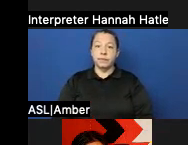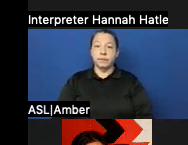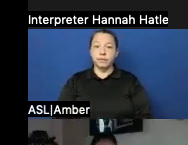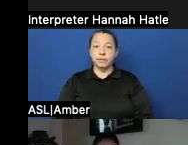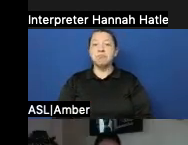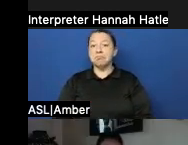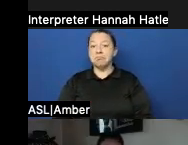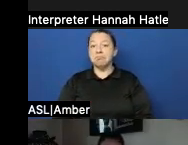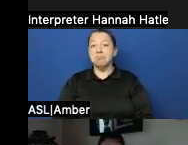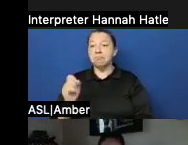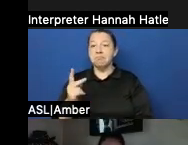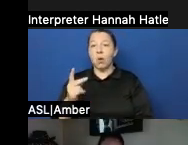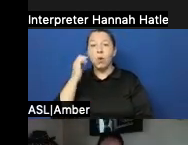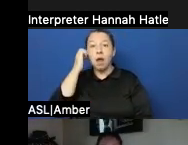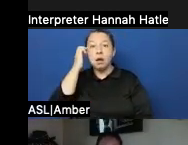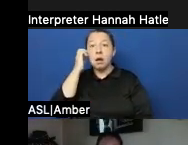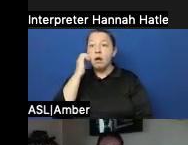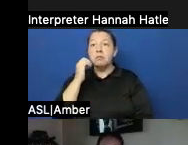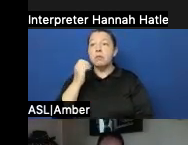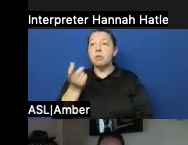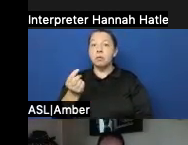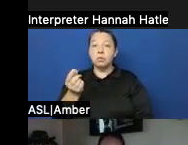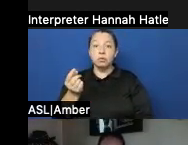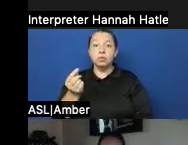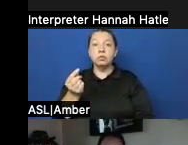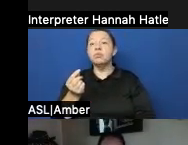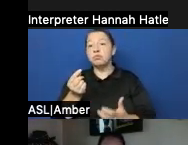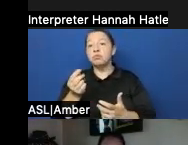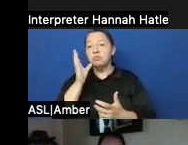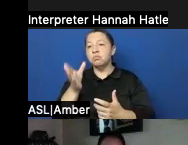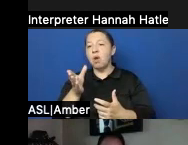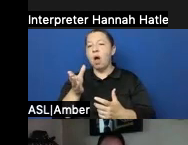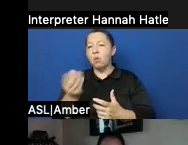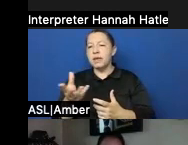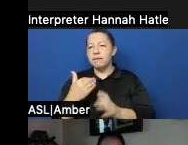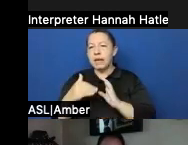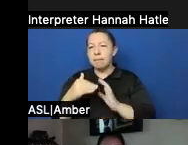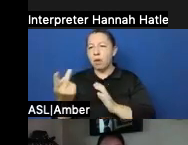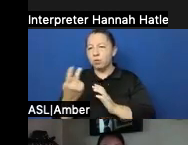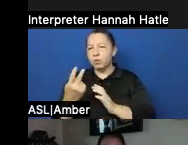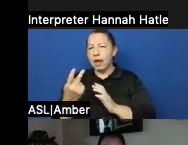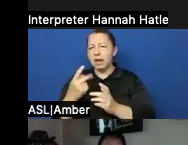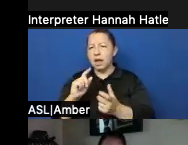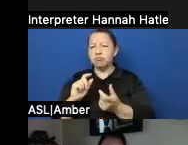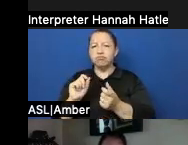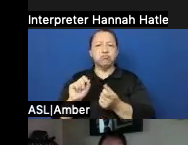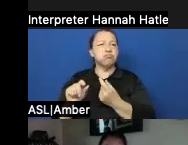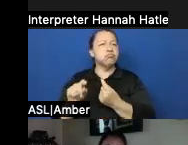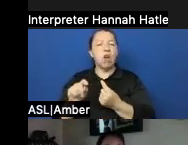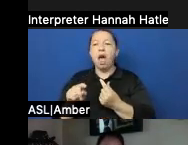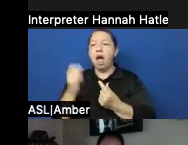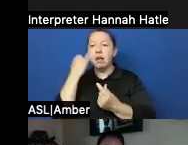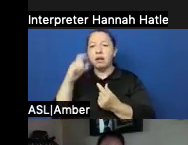Okay, we can, I'm gonna give an email. You can also chat me and we can look into that if you need support. And in